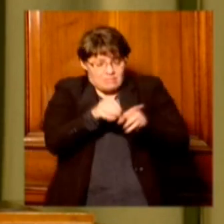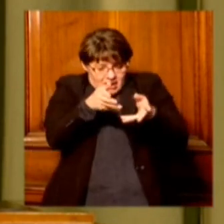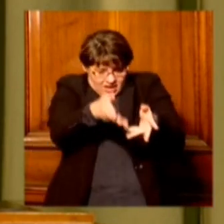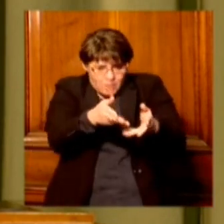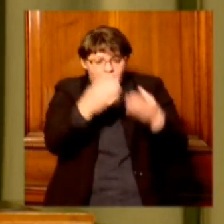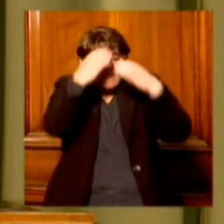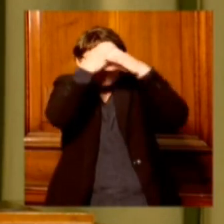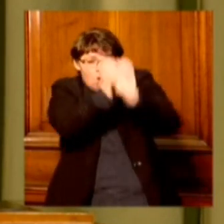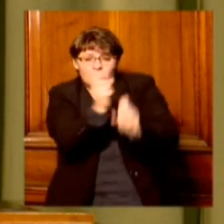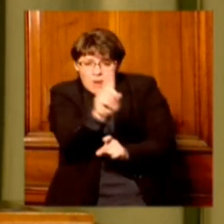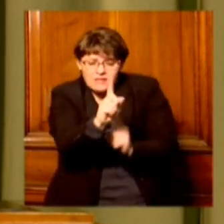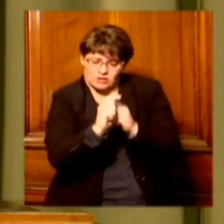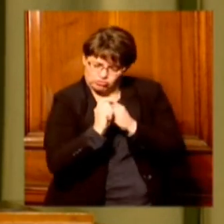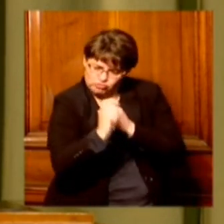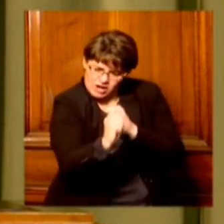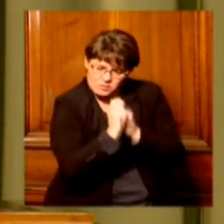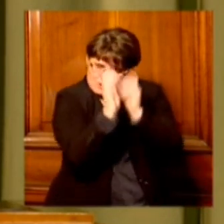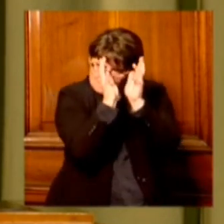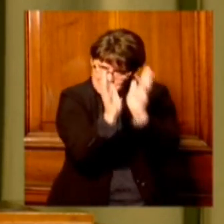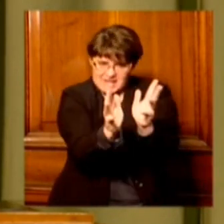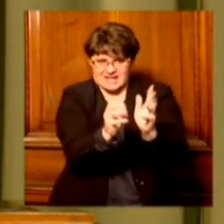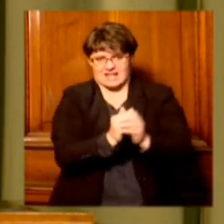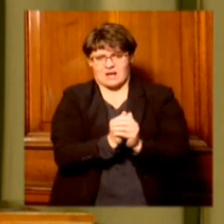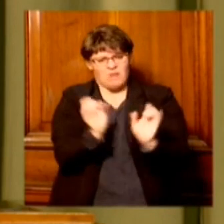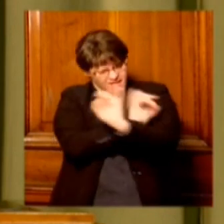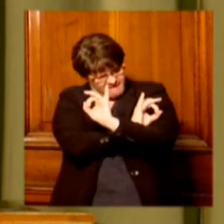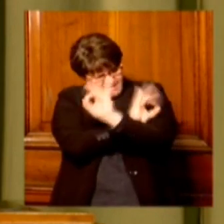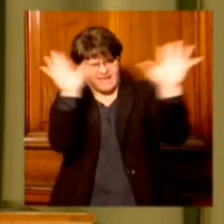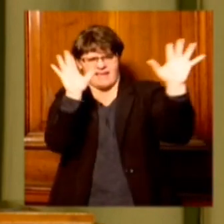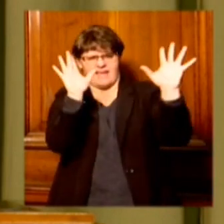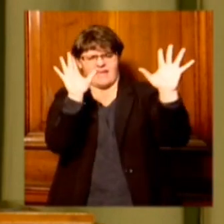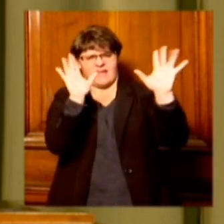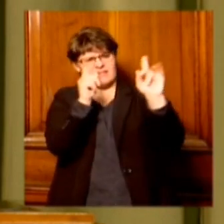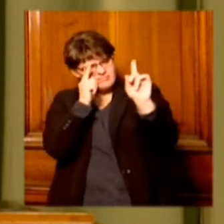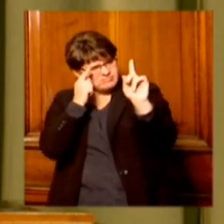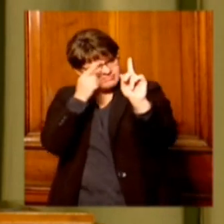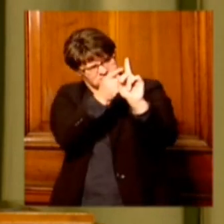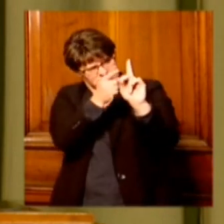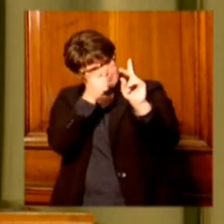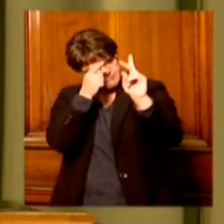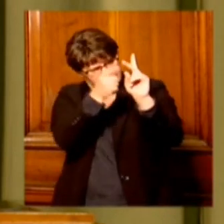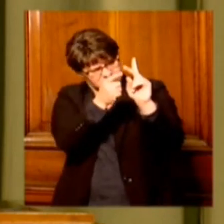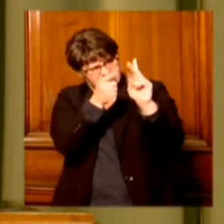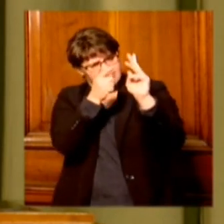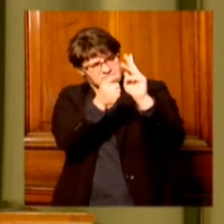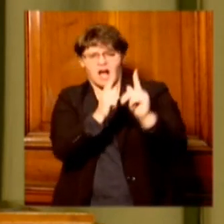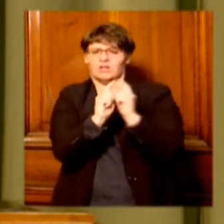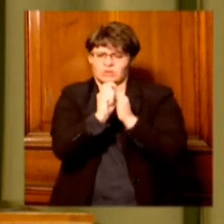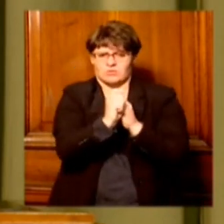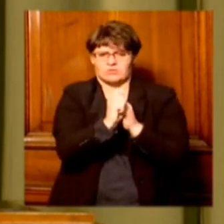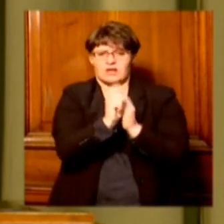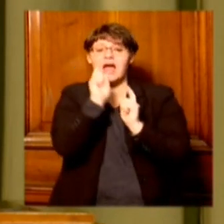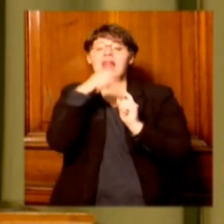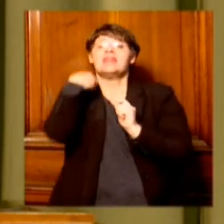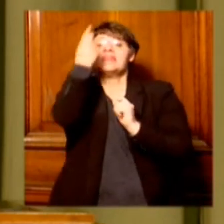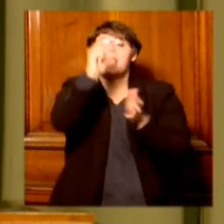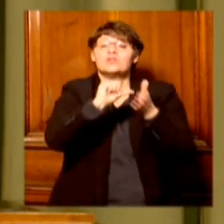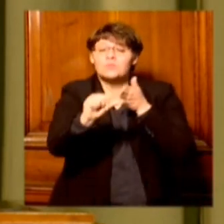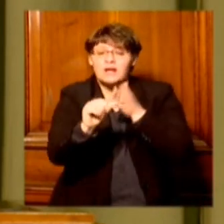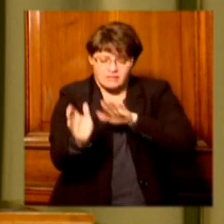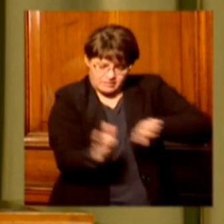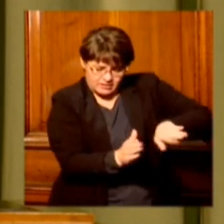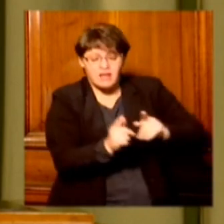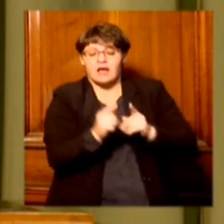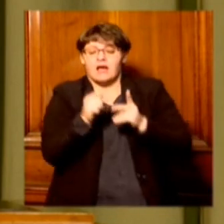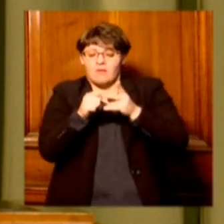our focus was transport. We're very deliberate, and we will do the same again next week, focus